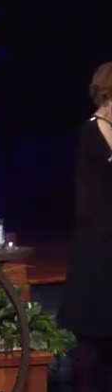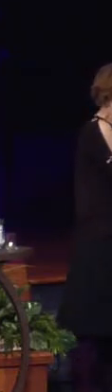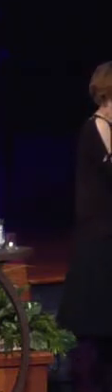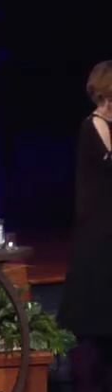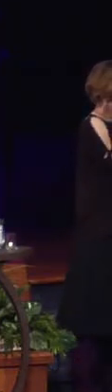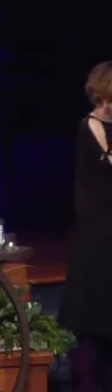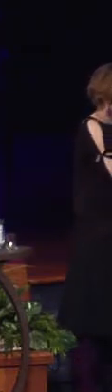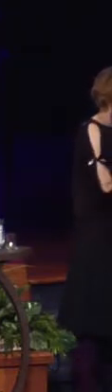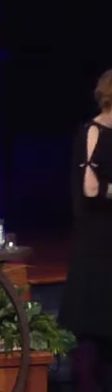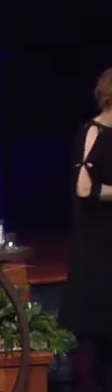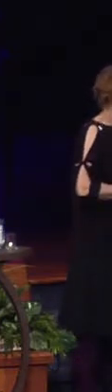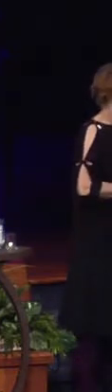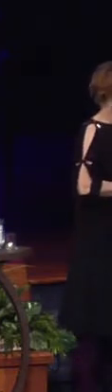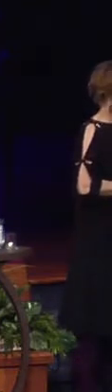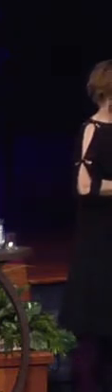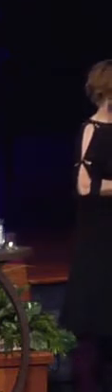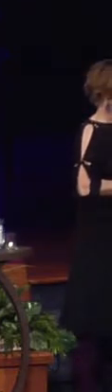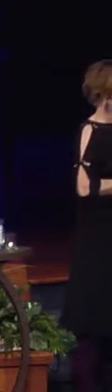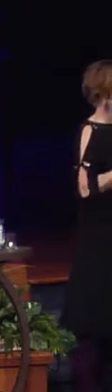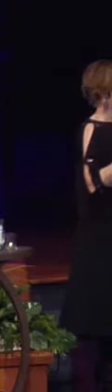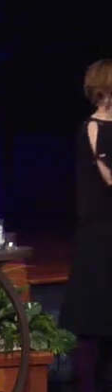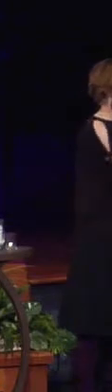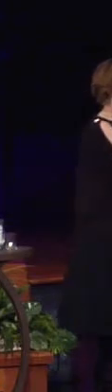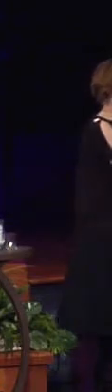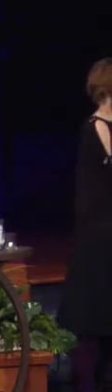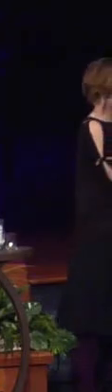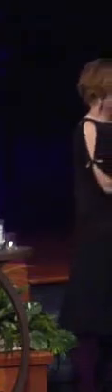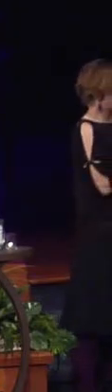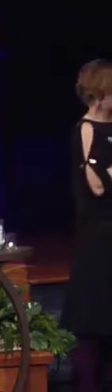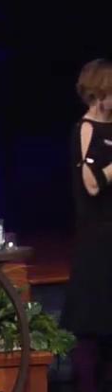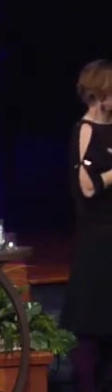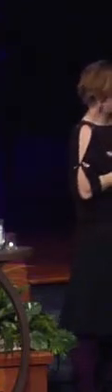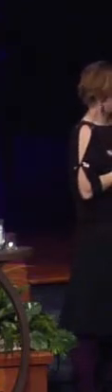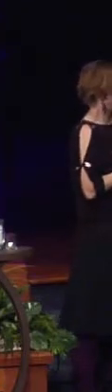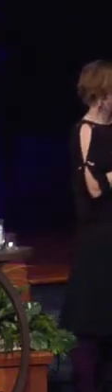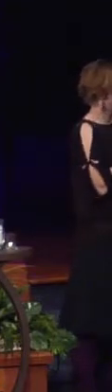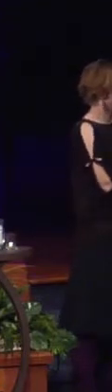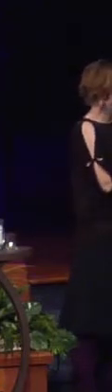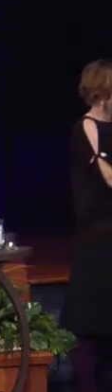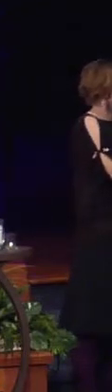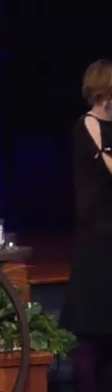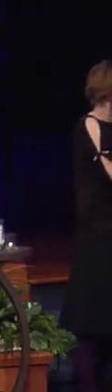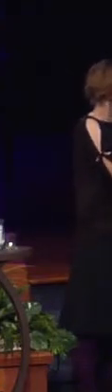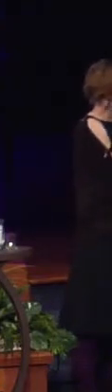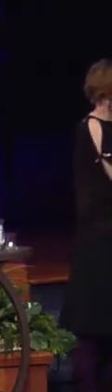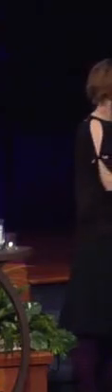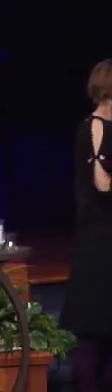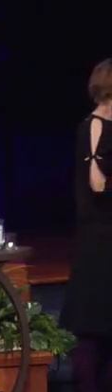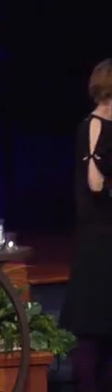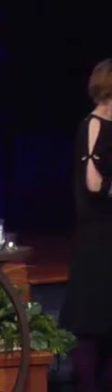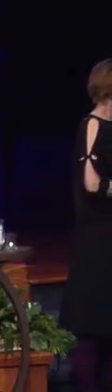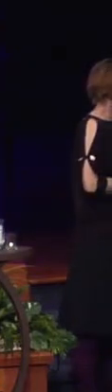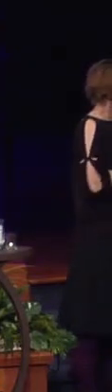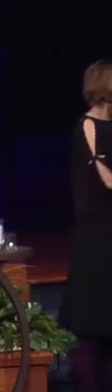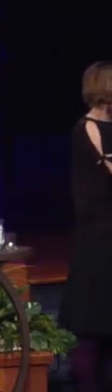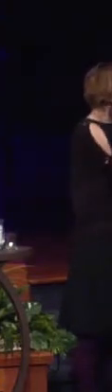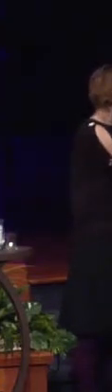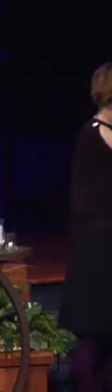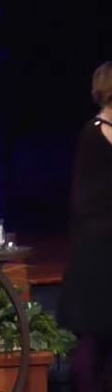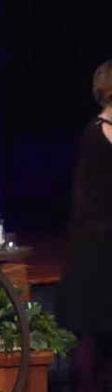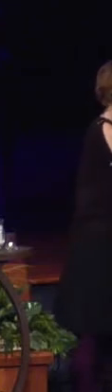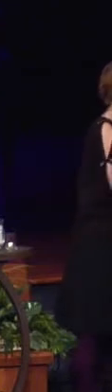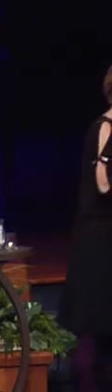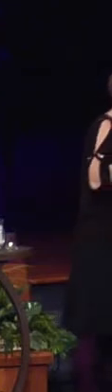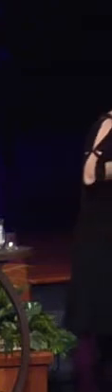the peace that you long for are the very truth of your soul, and you only need to accept